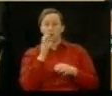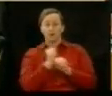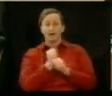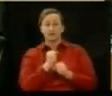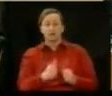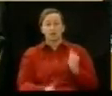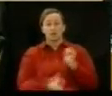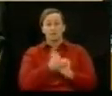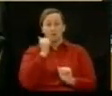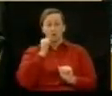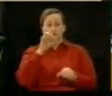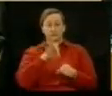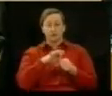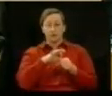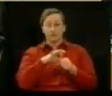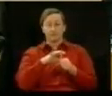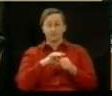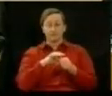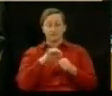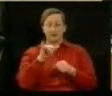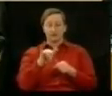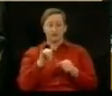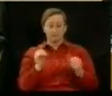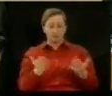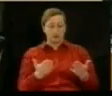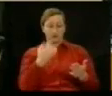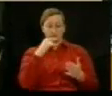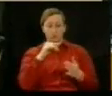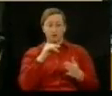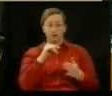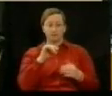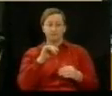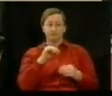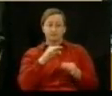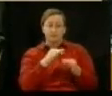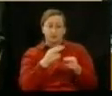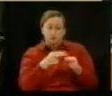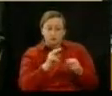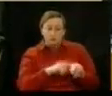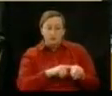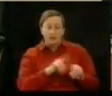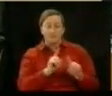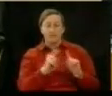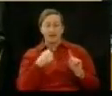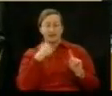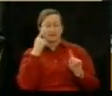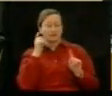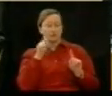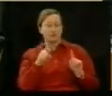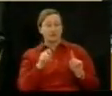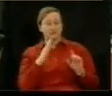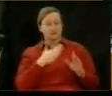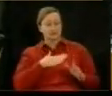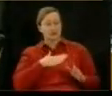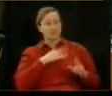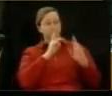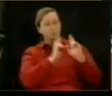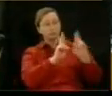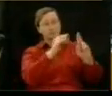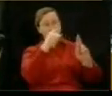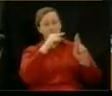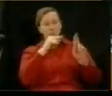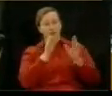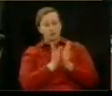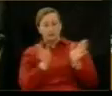of these categories is it for the interim. That works just fine with me. But I think we do need to pay some respect to the public and their insistence, in my